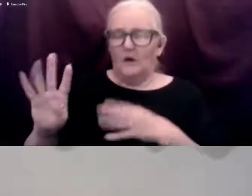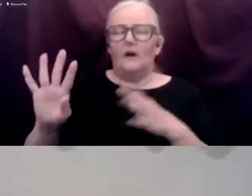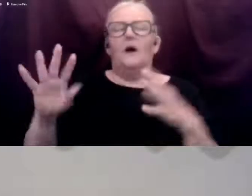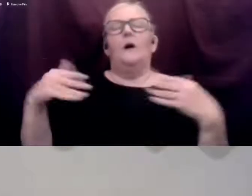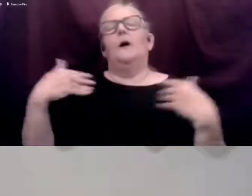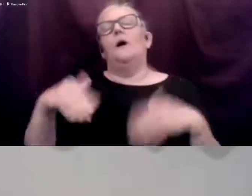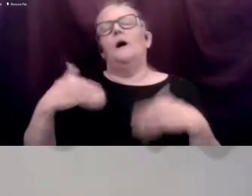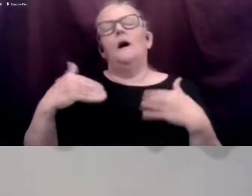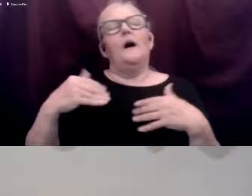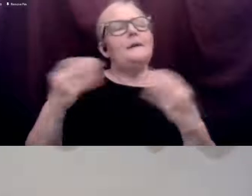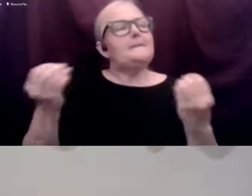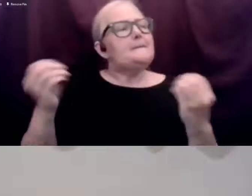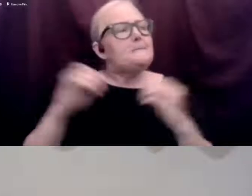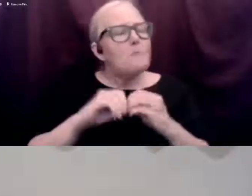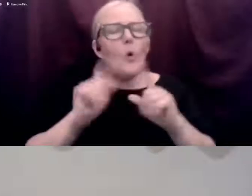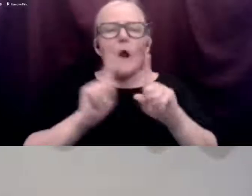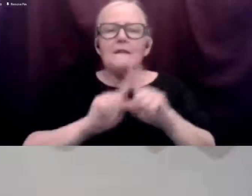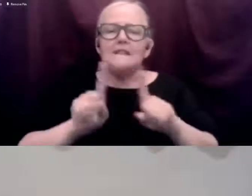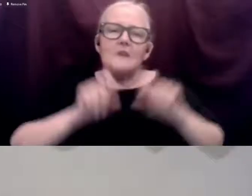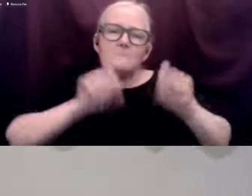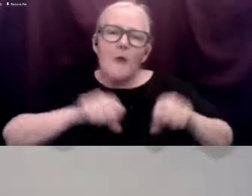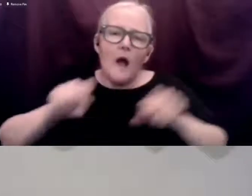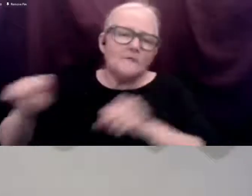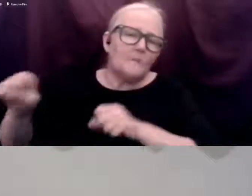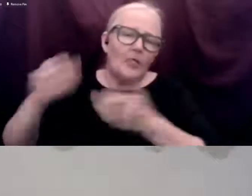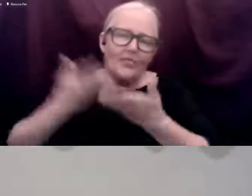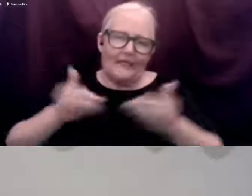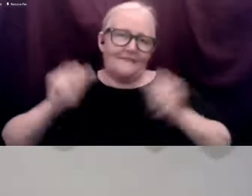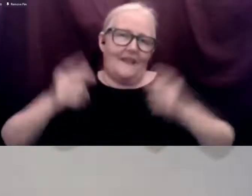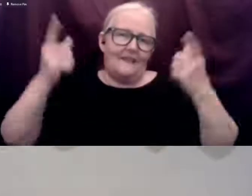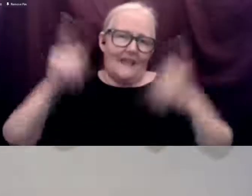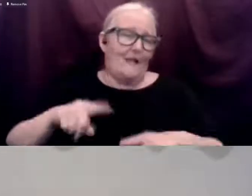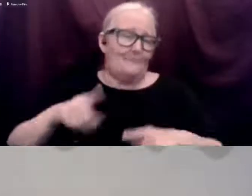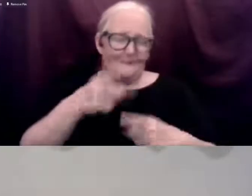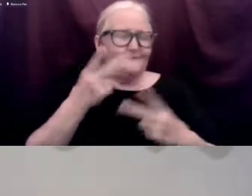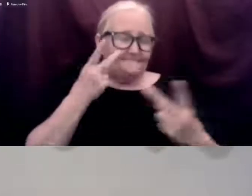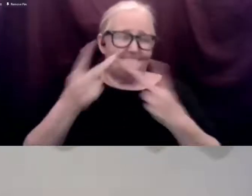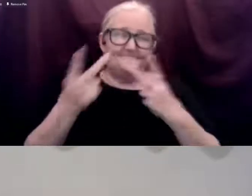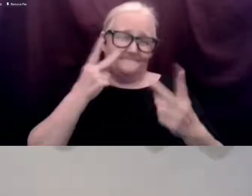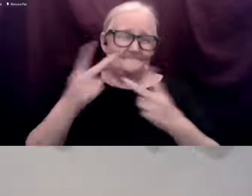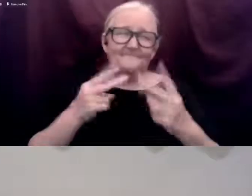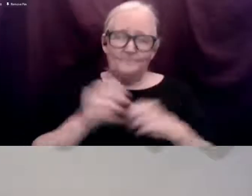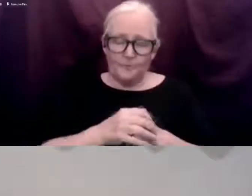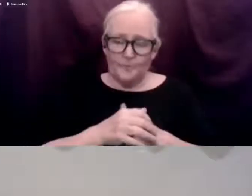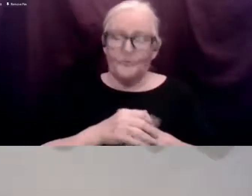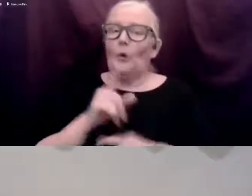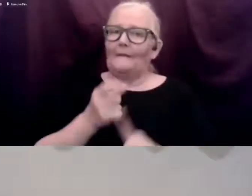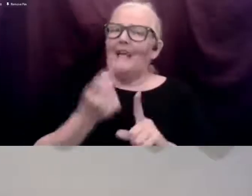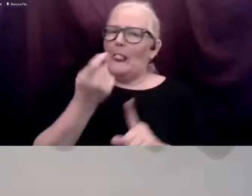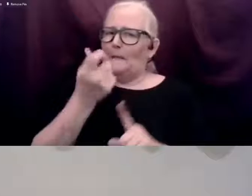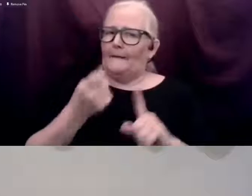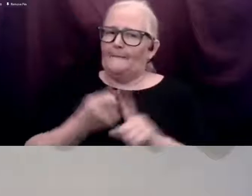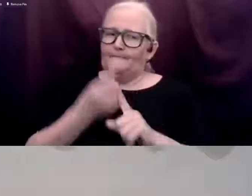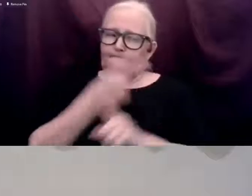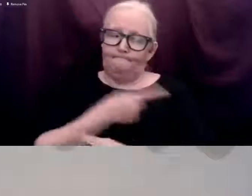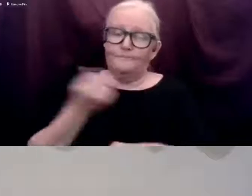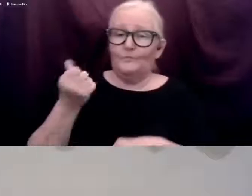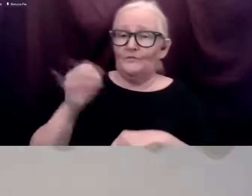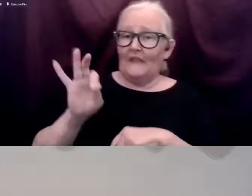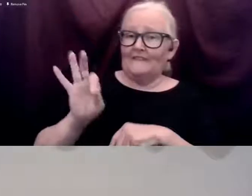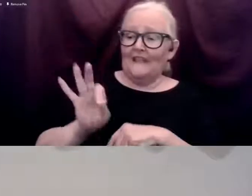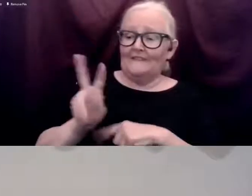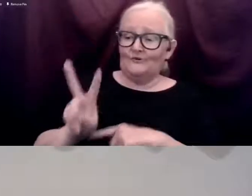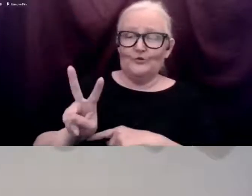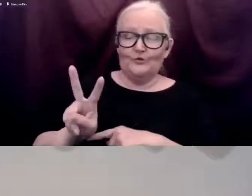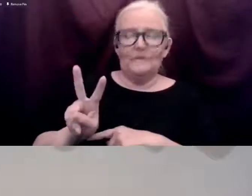and heard over the years. As an aside, I'll also mention that 1992 was right around the time when this sanctuary